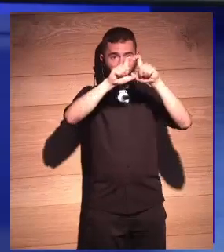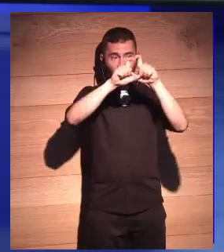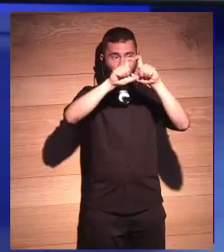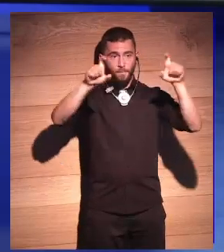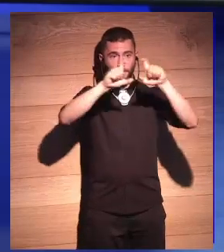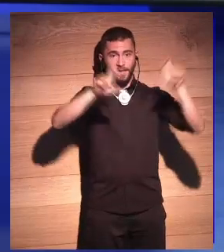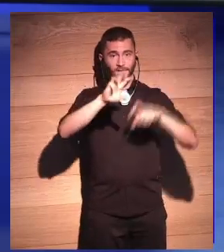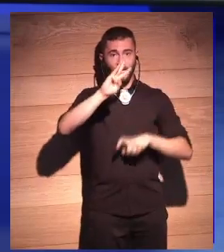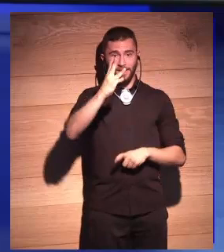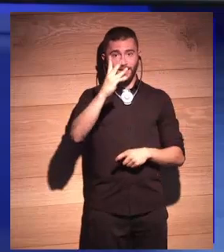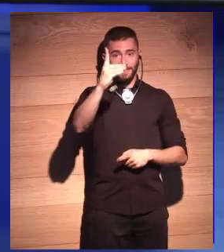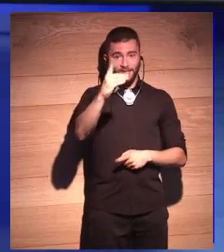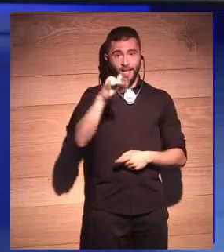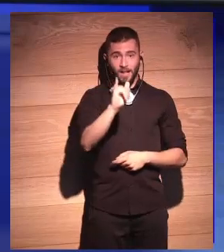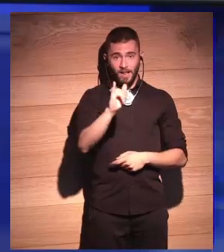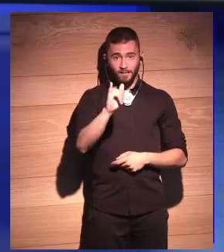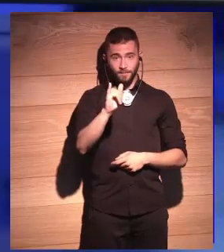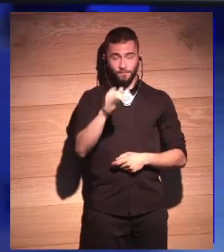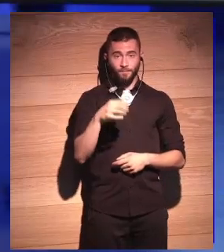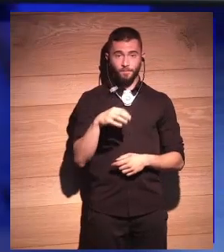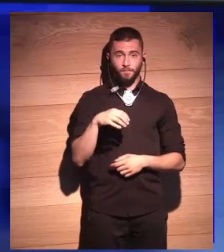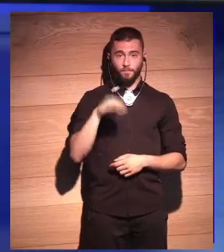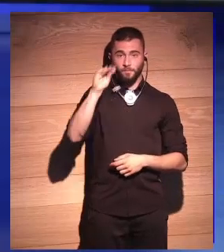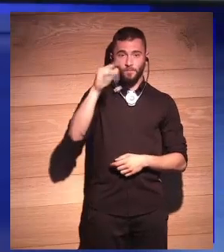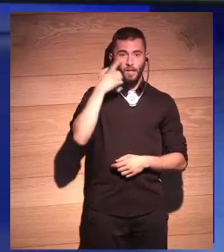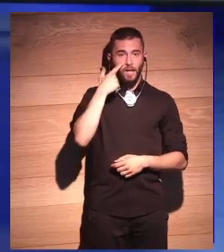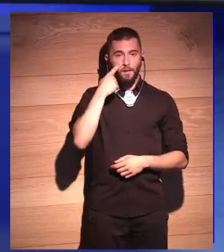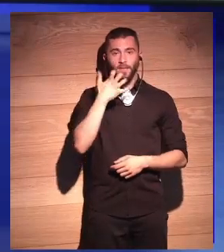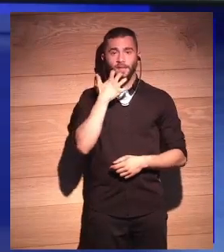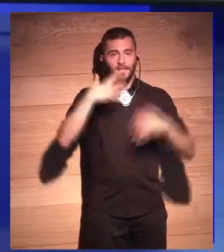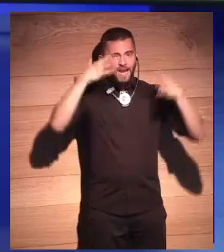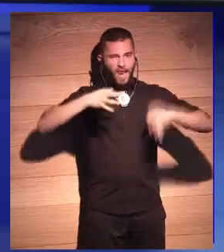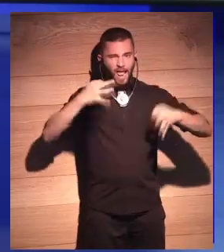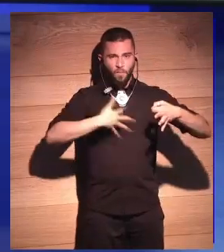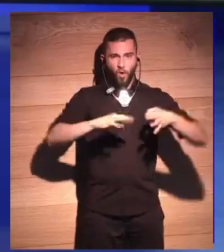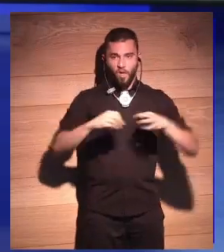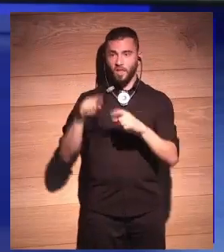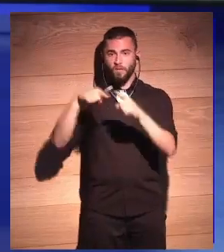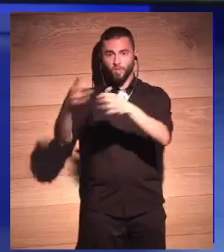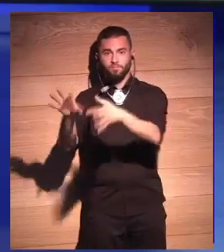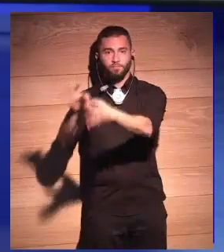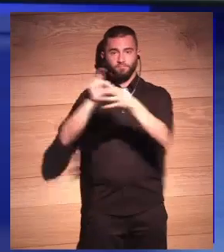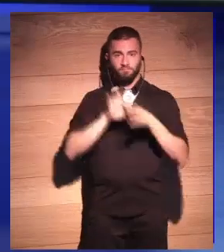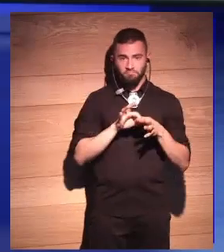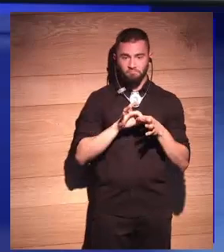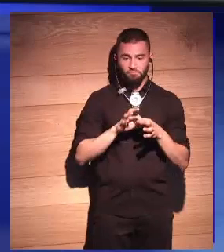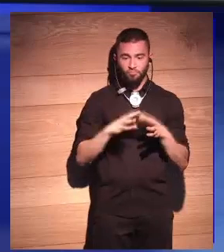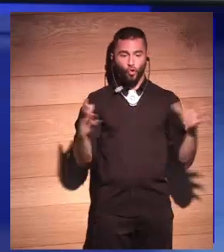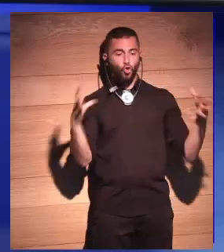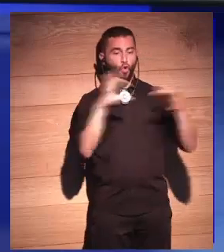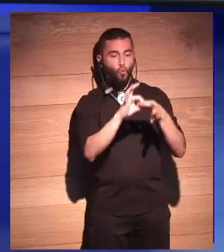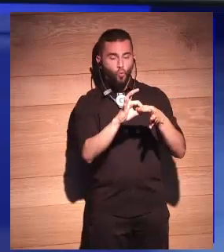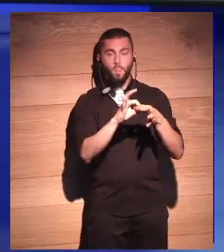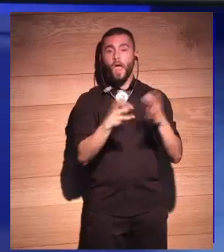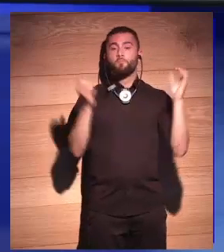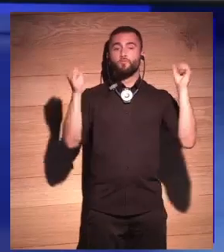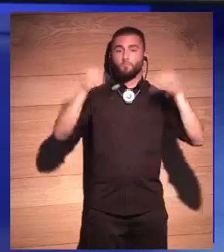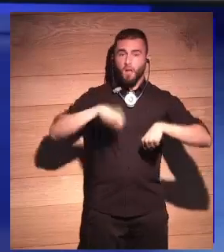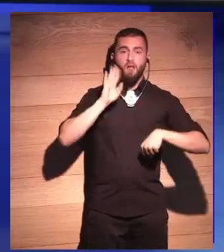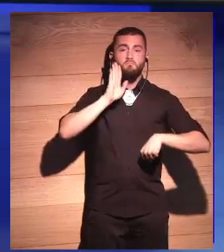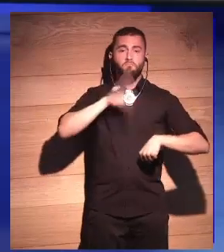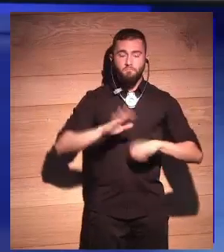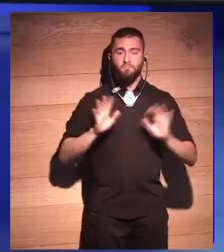real object and then send them back to us so we can screw them together? We went, yeah, cool. But we did all of our working